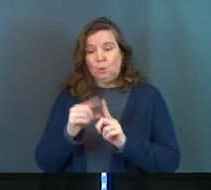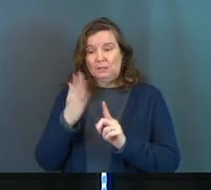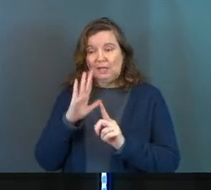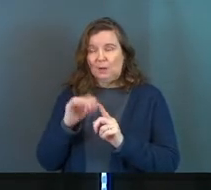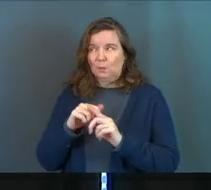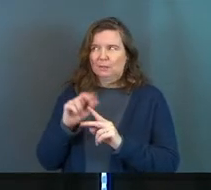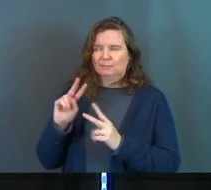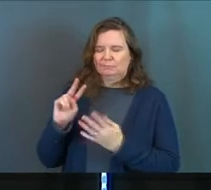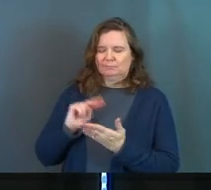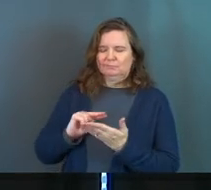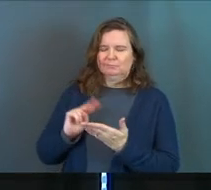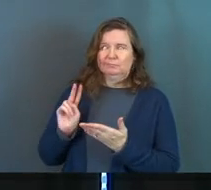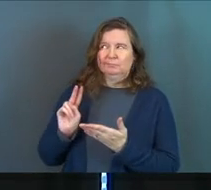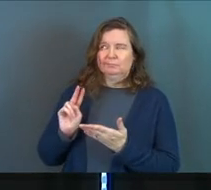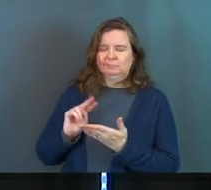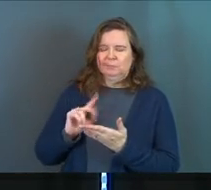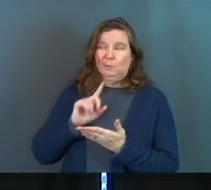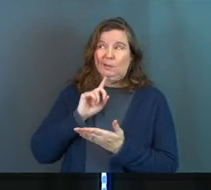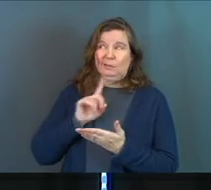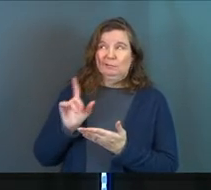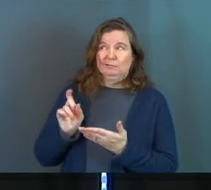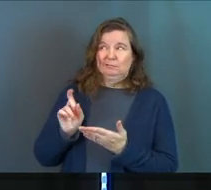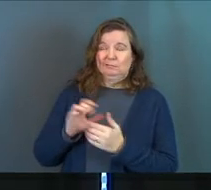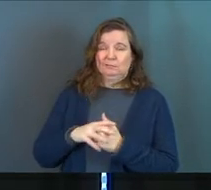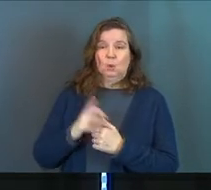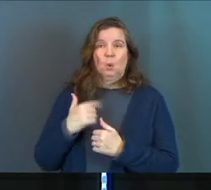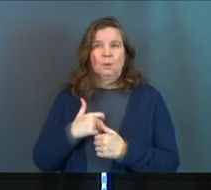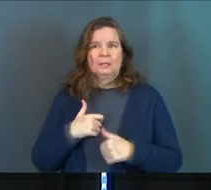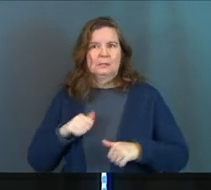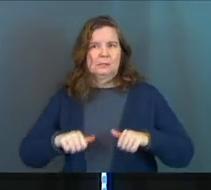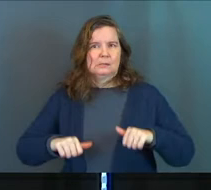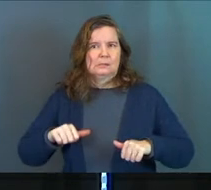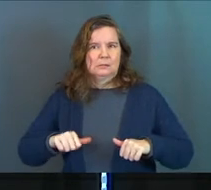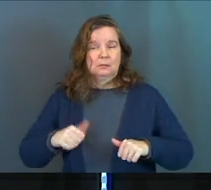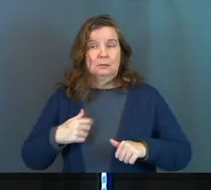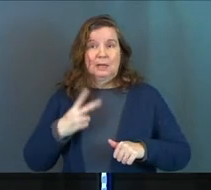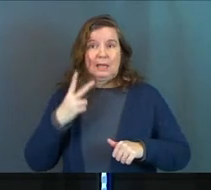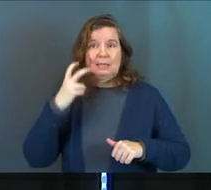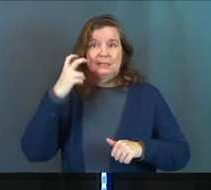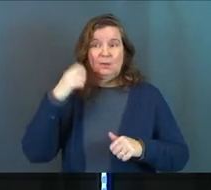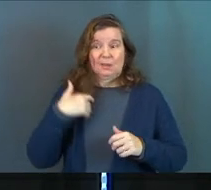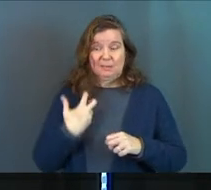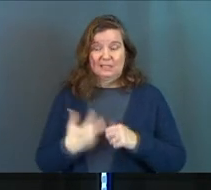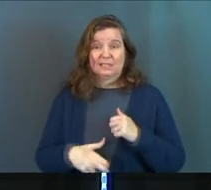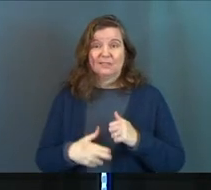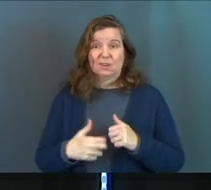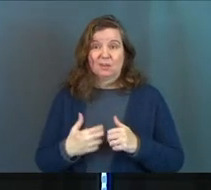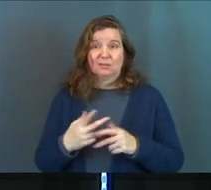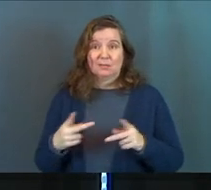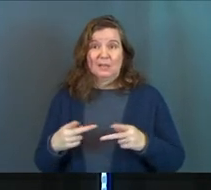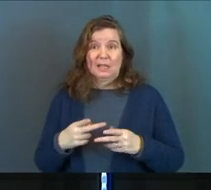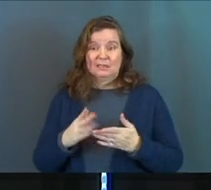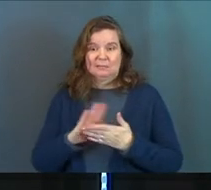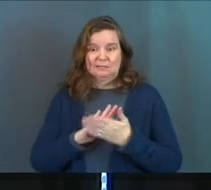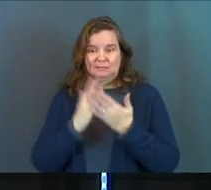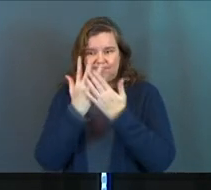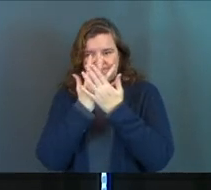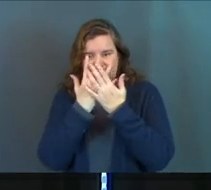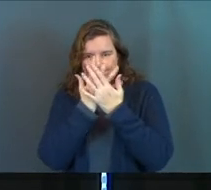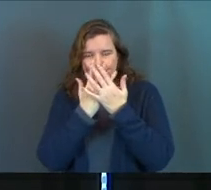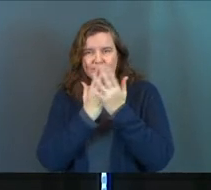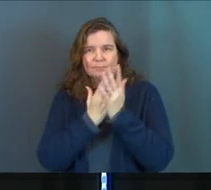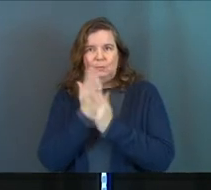God with skepticism, or we can live in a place of doubt, and doubt can be a difficult lens to live the Christian life